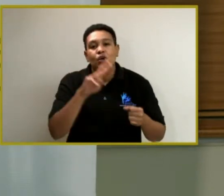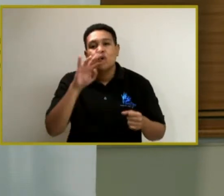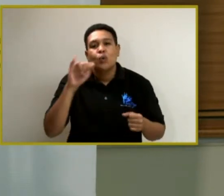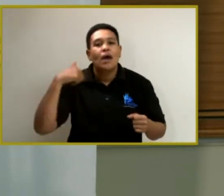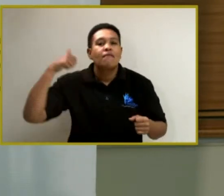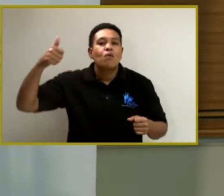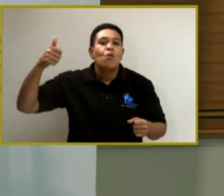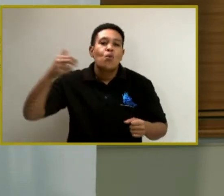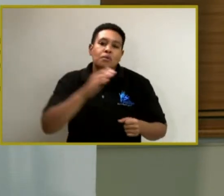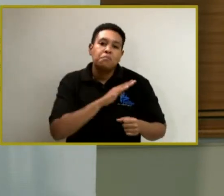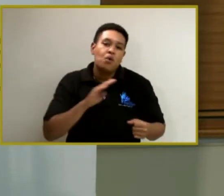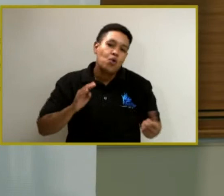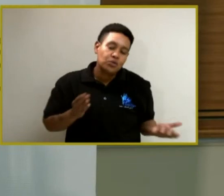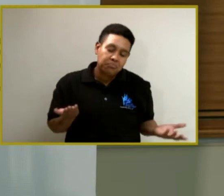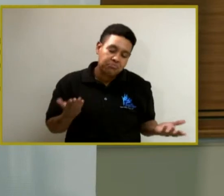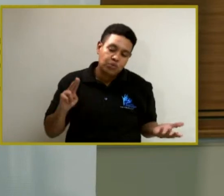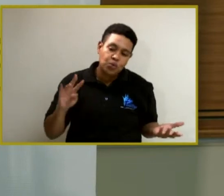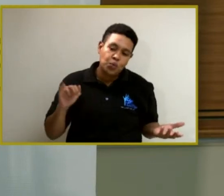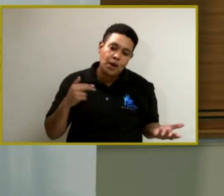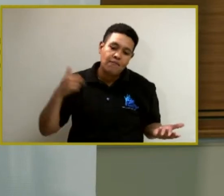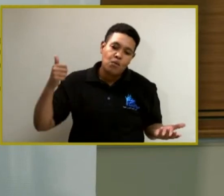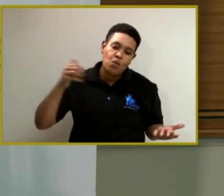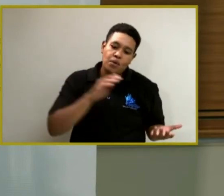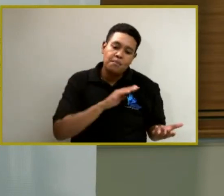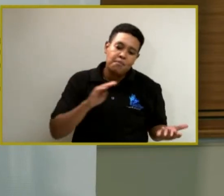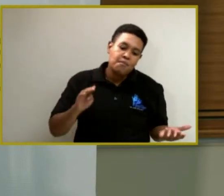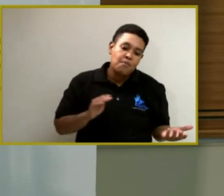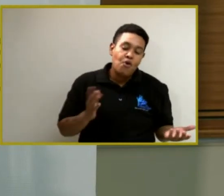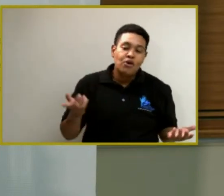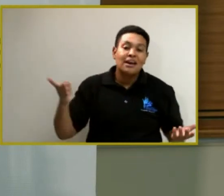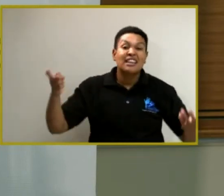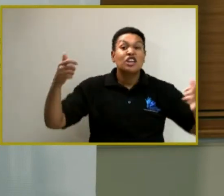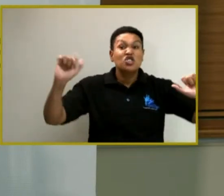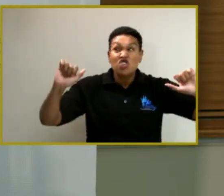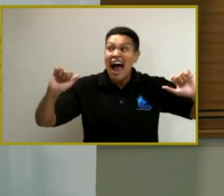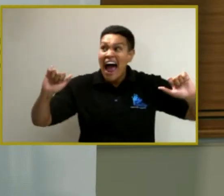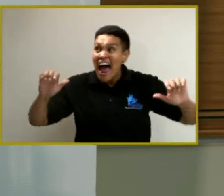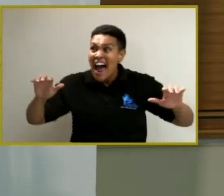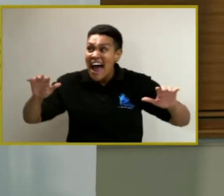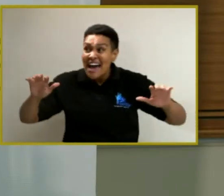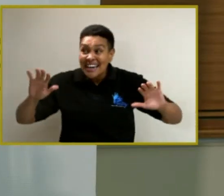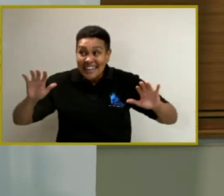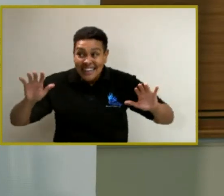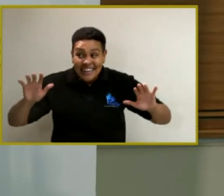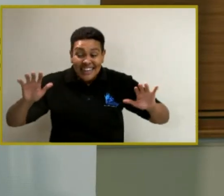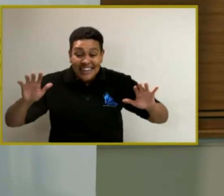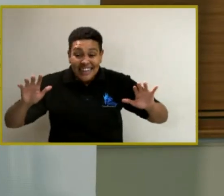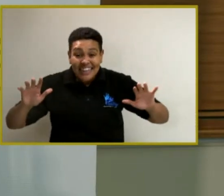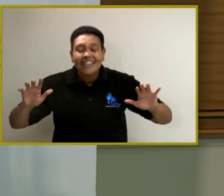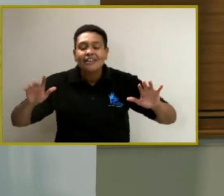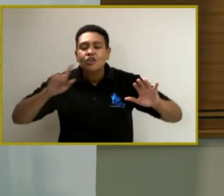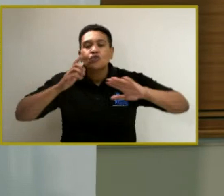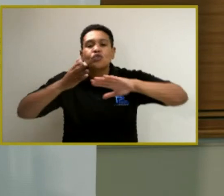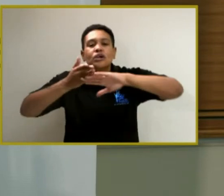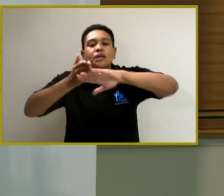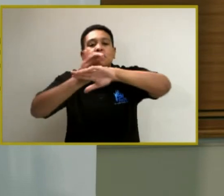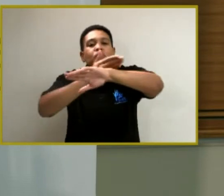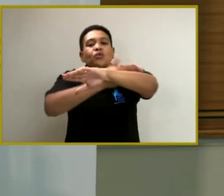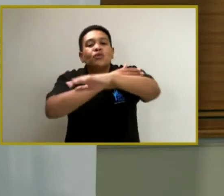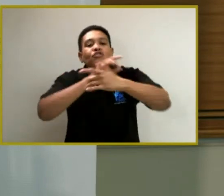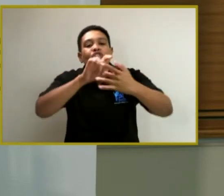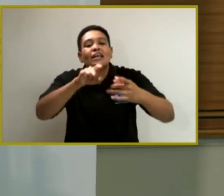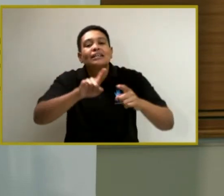board, and I think that they are making efforts to improve in these